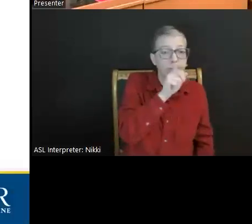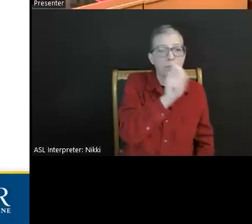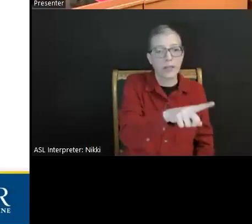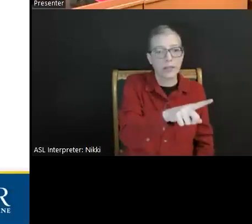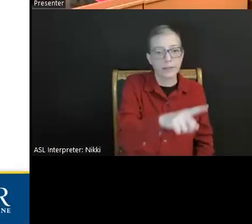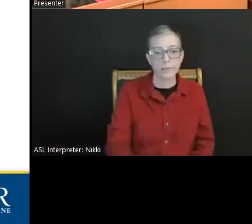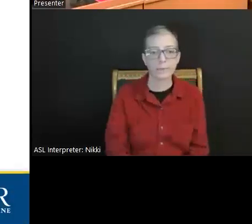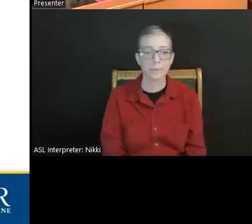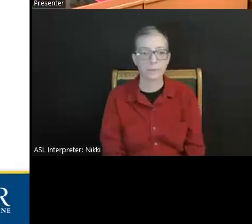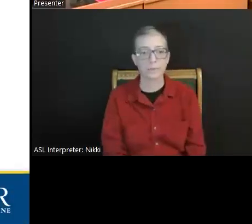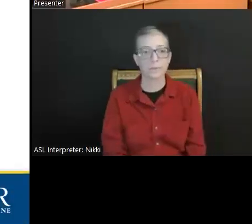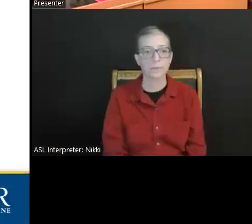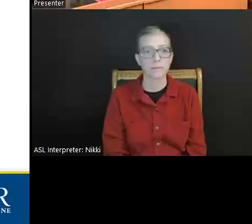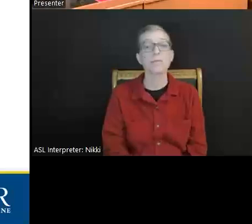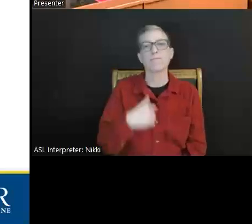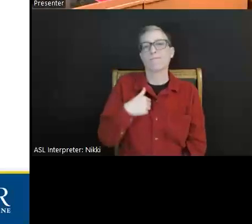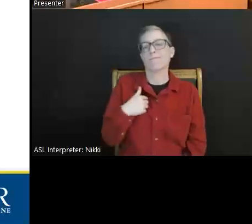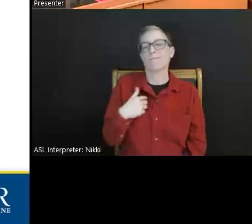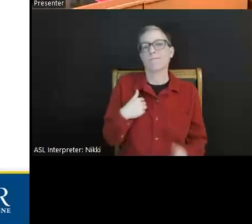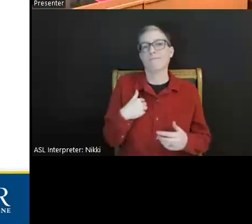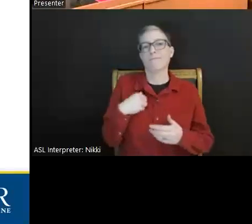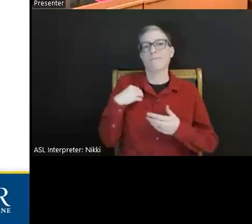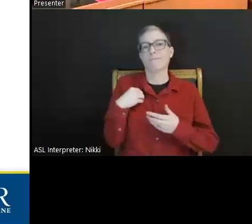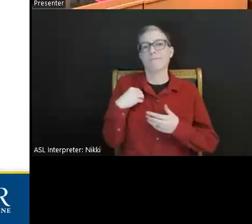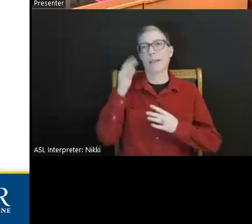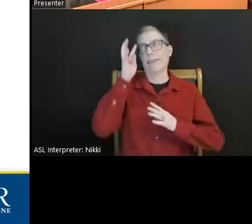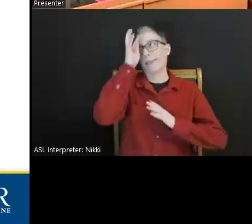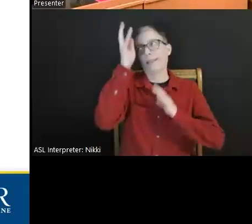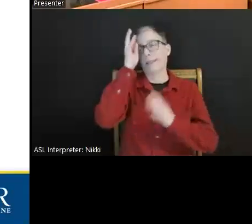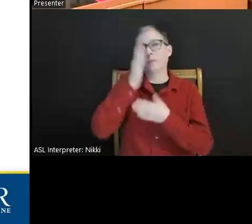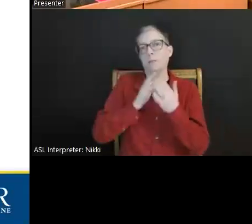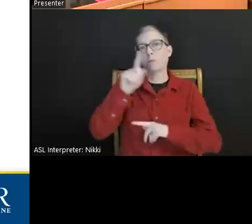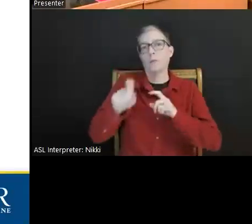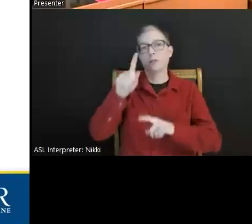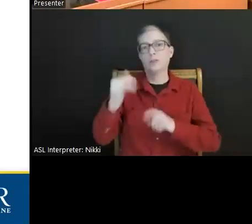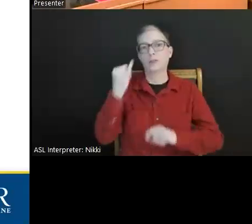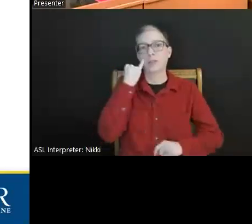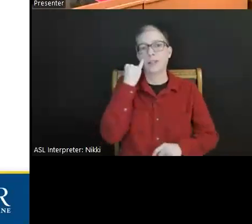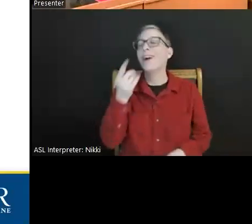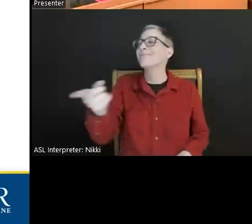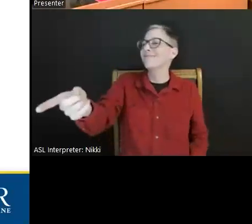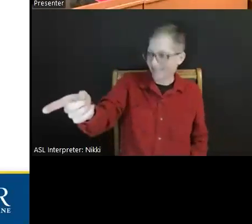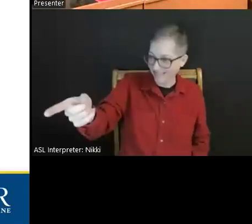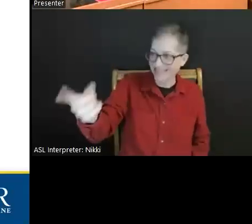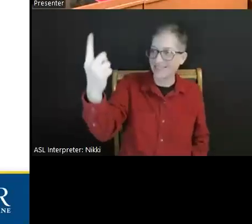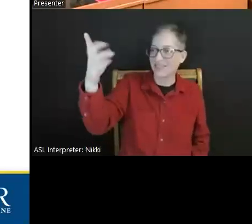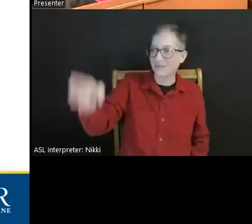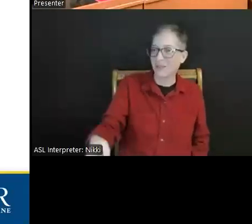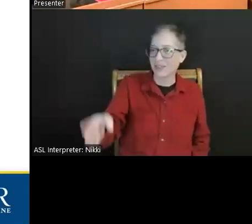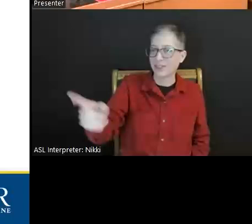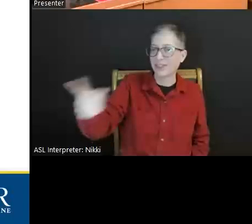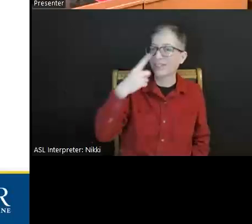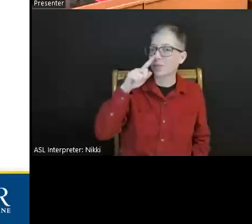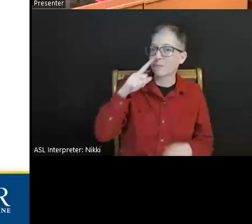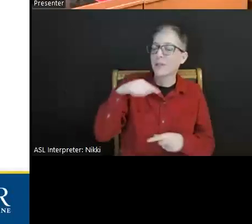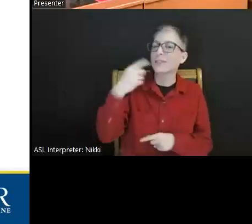I've created a few myself just in case no one is bold enough to step up. Oh, right, there we go. Hi. Can you announce your name,